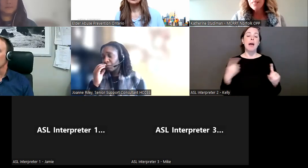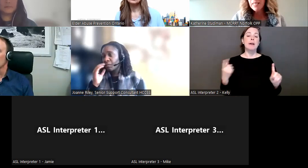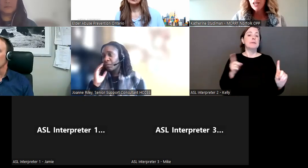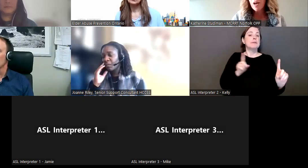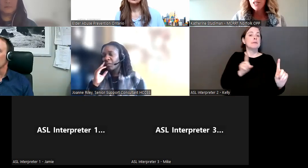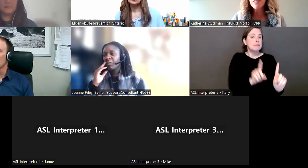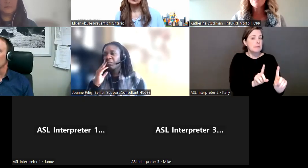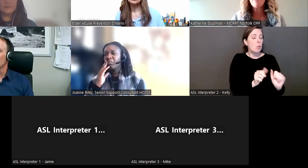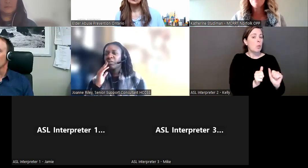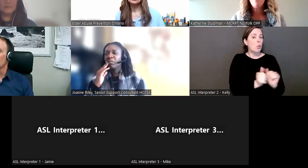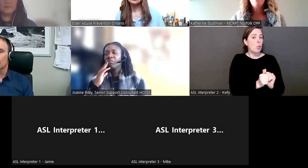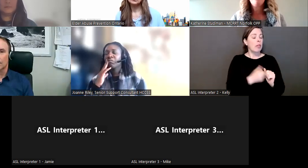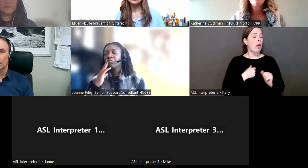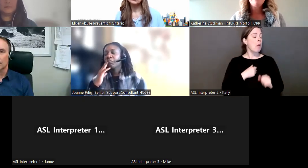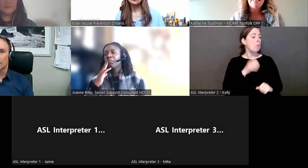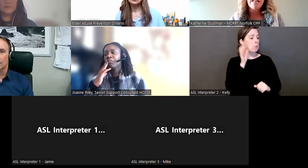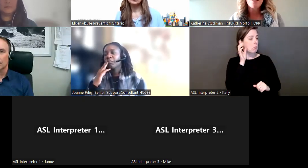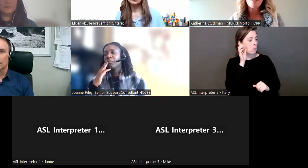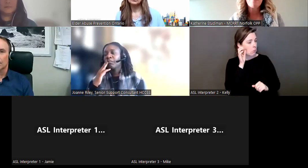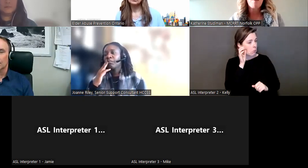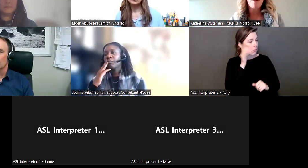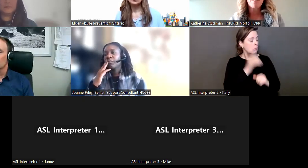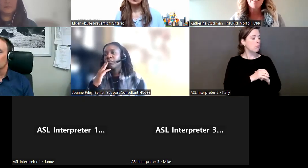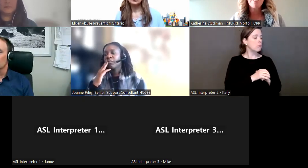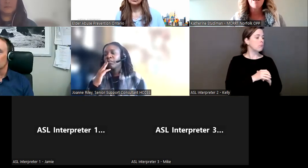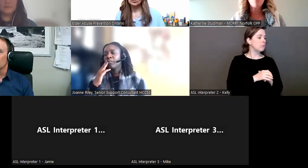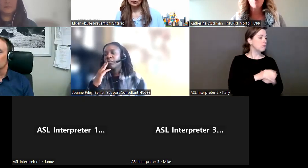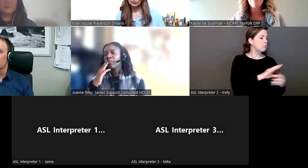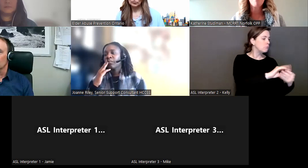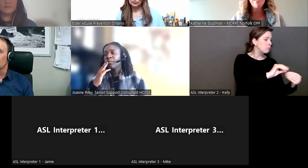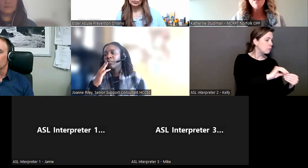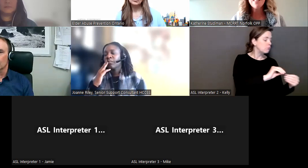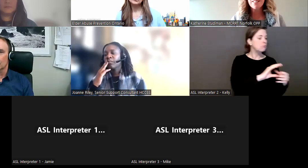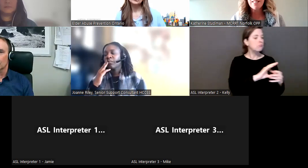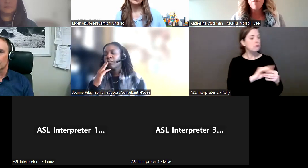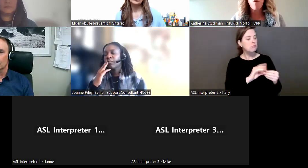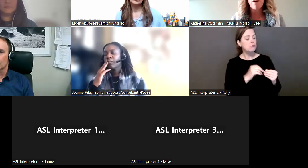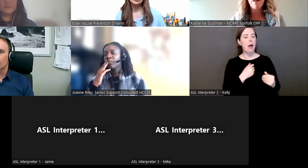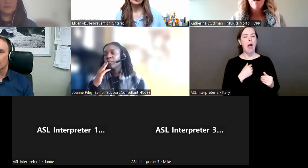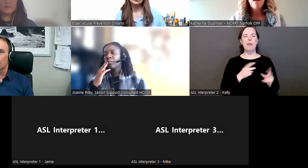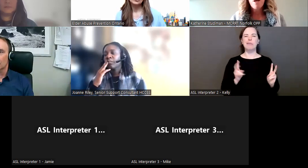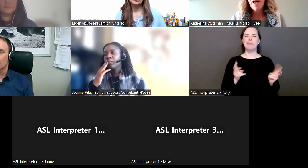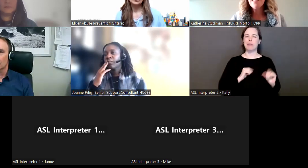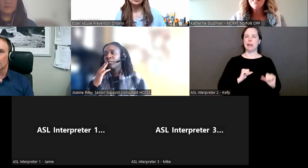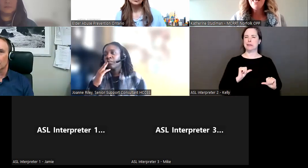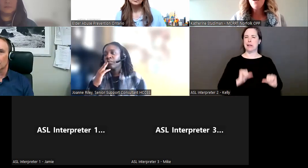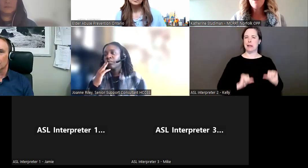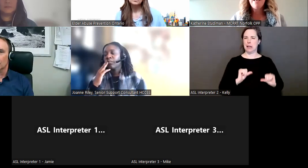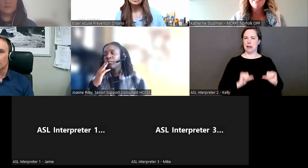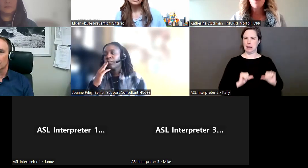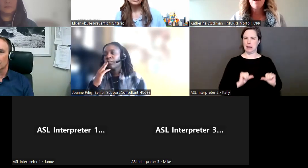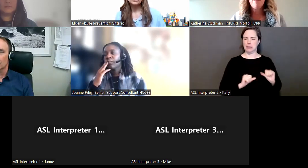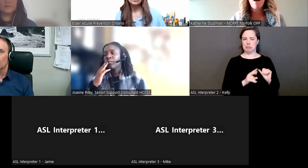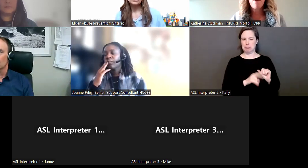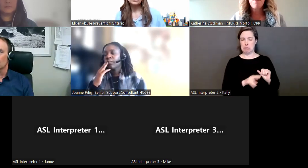I'm listening to questions. I'm listening to answers from the person. I'm kind of assessing for capacity or